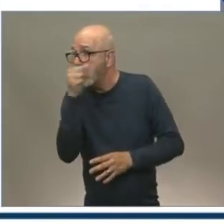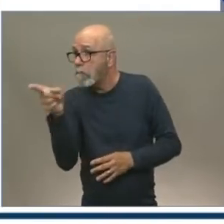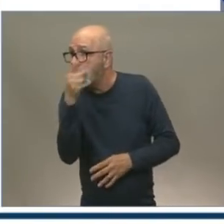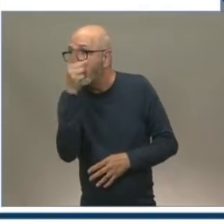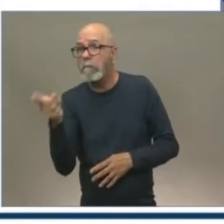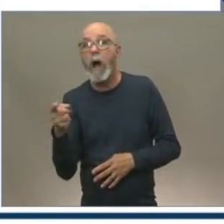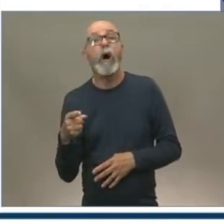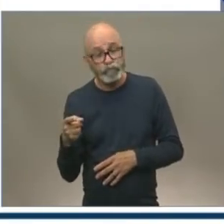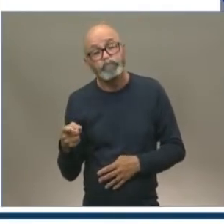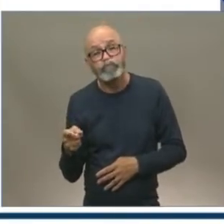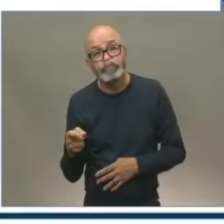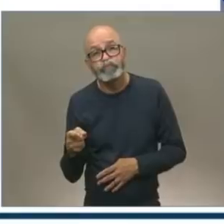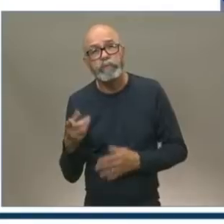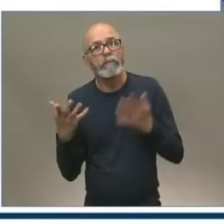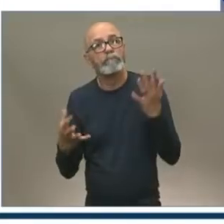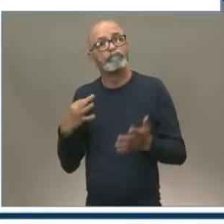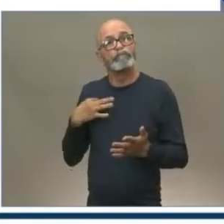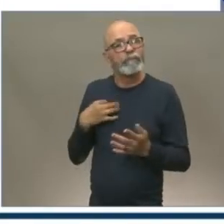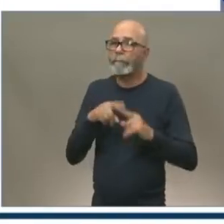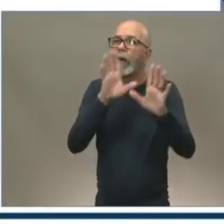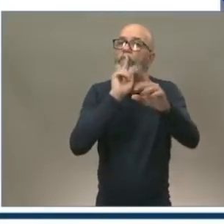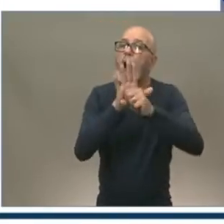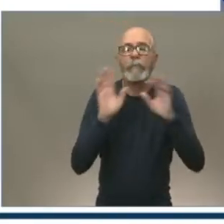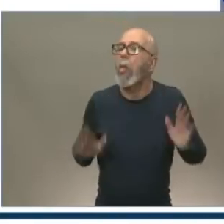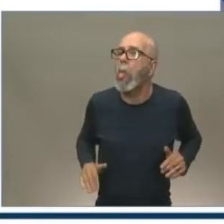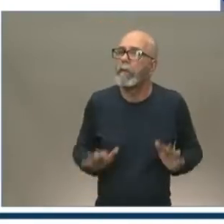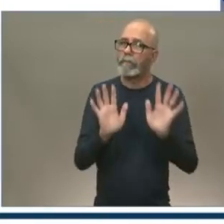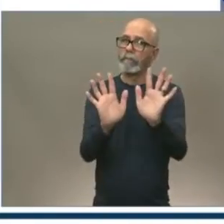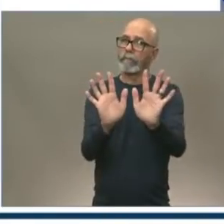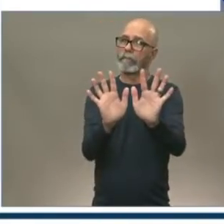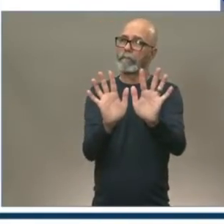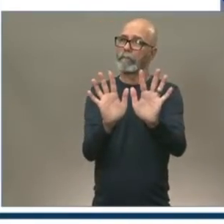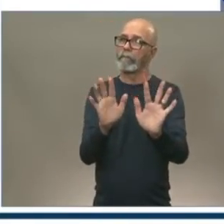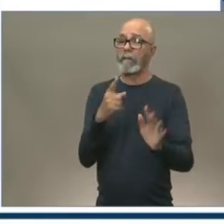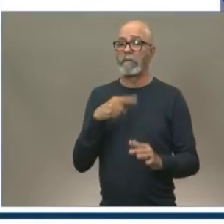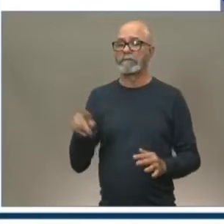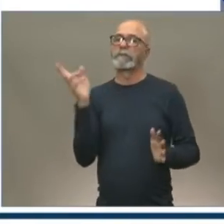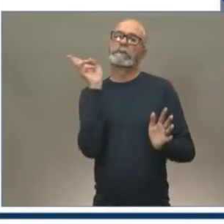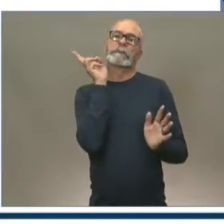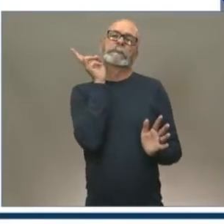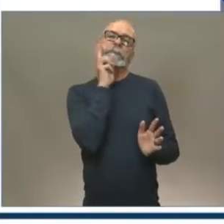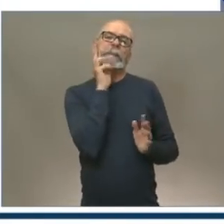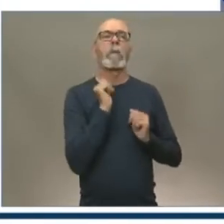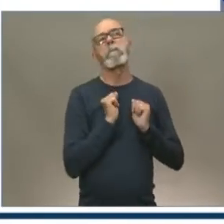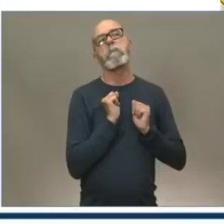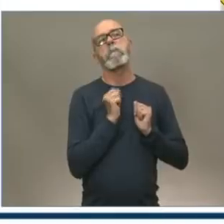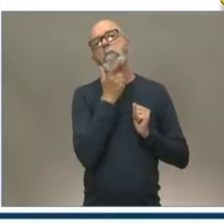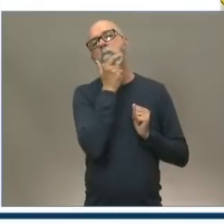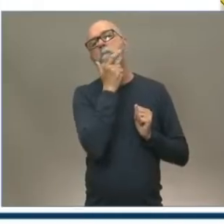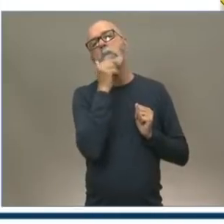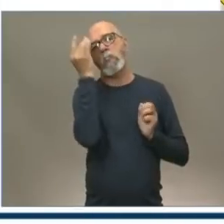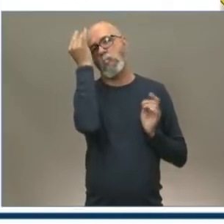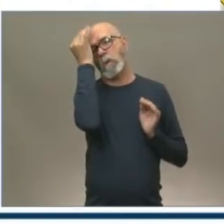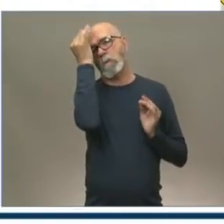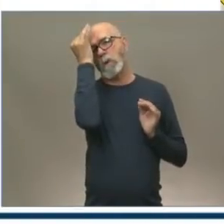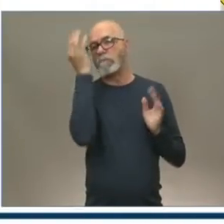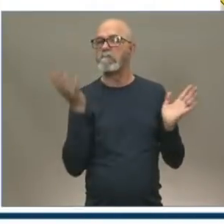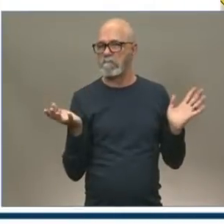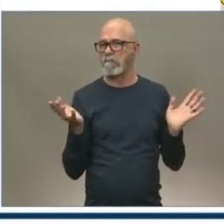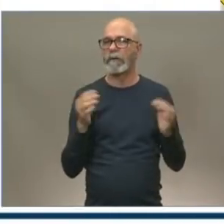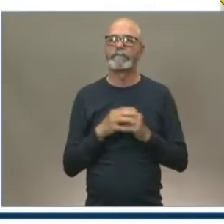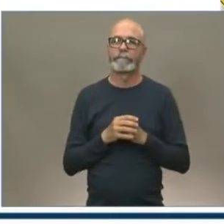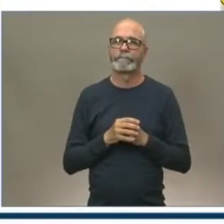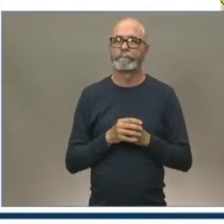that we'll be sending anything, but I think it's definitely something we should be considering. Next, we'll go to Global,